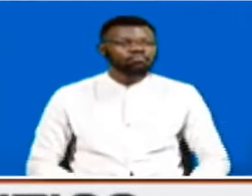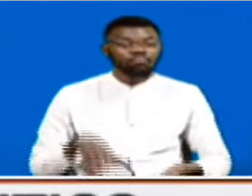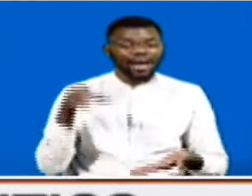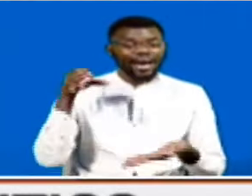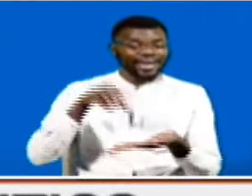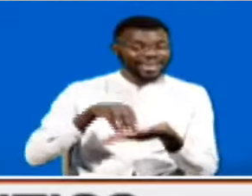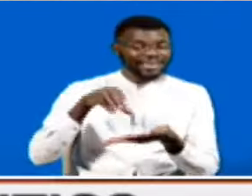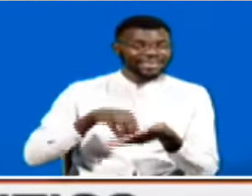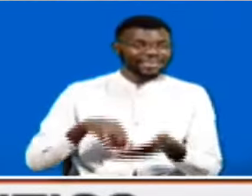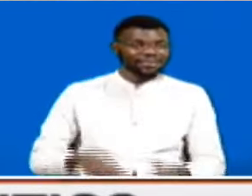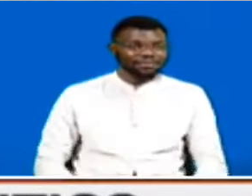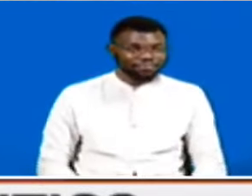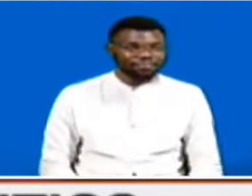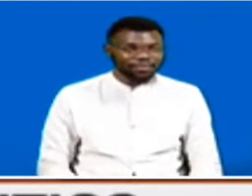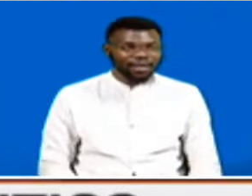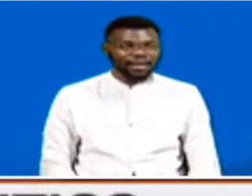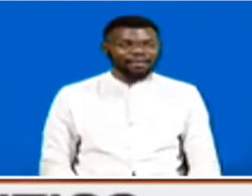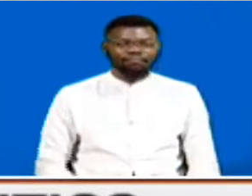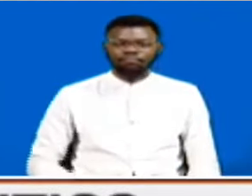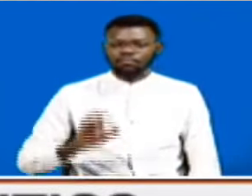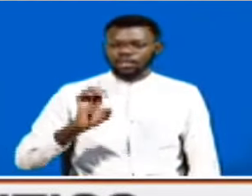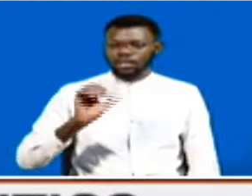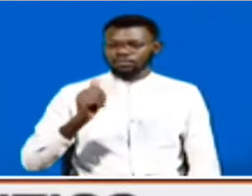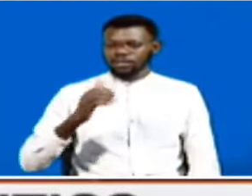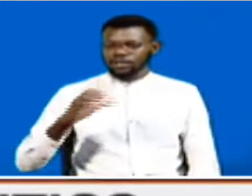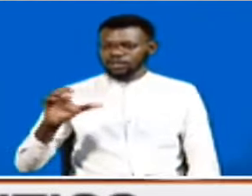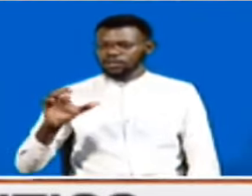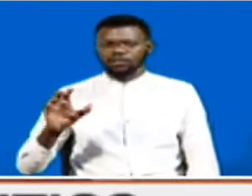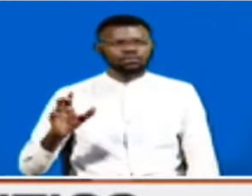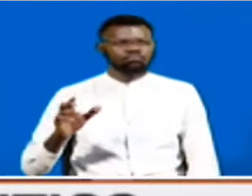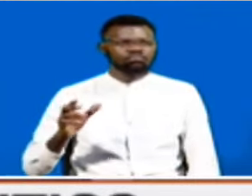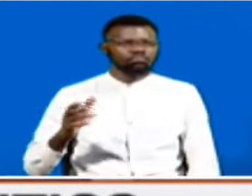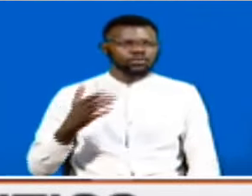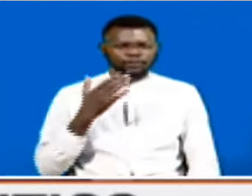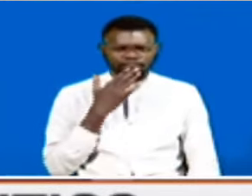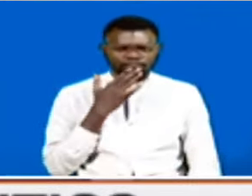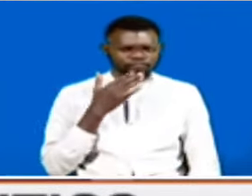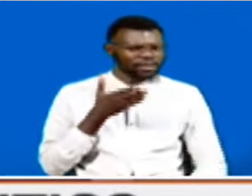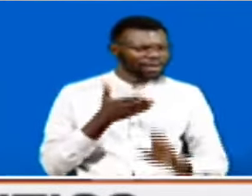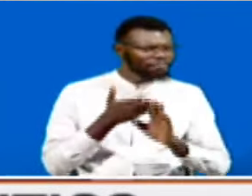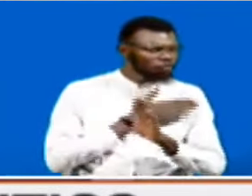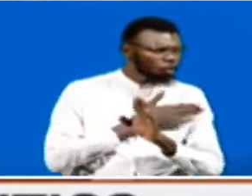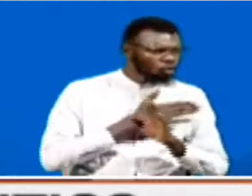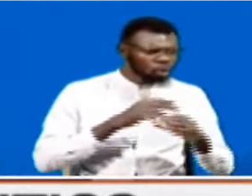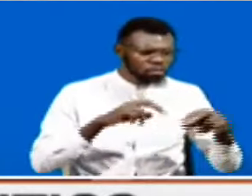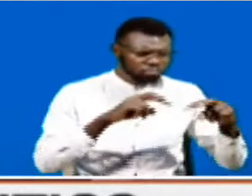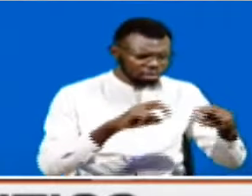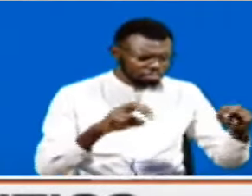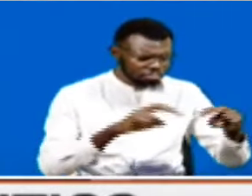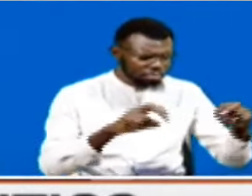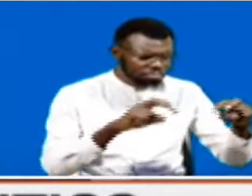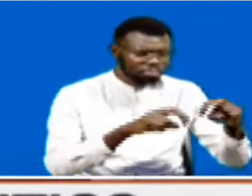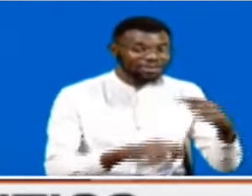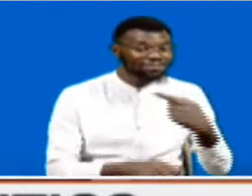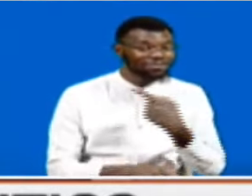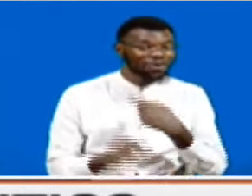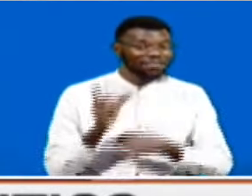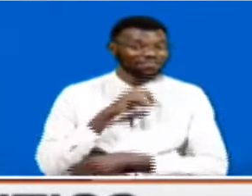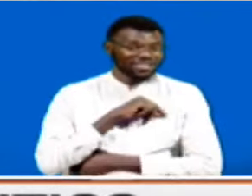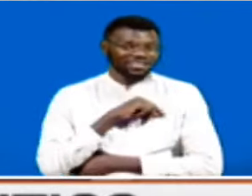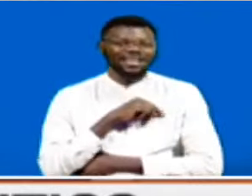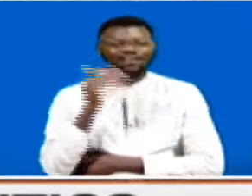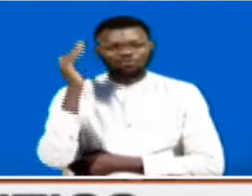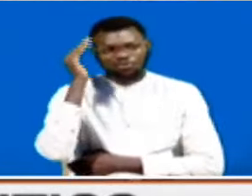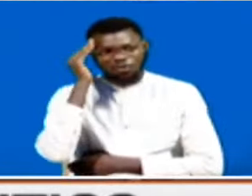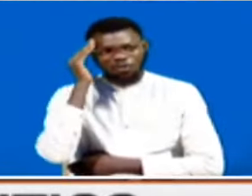you are even looked for by the Ethics and Anti-Corruption Commission, they may have investigated. No merit on these things. Mm. I mean, I know it's in court. Yeah.